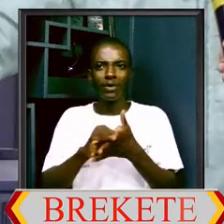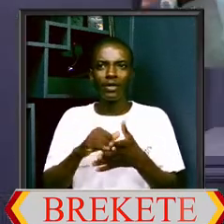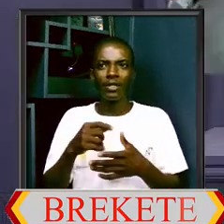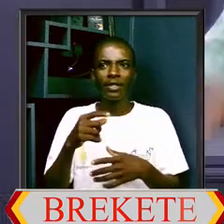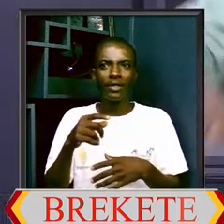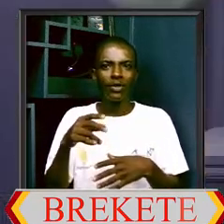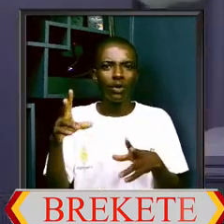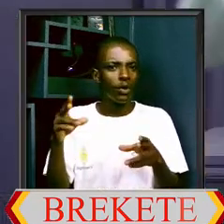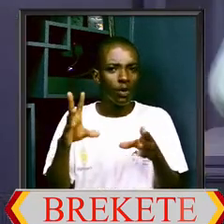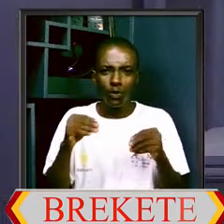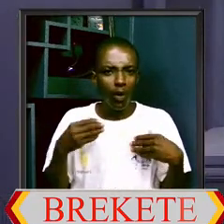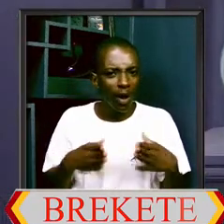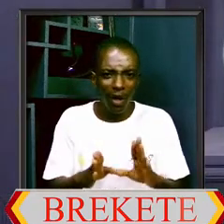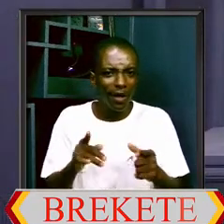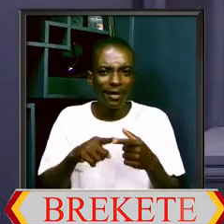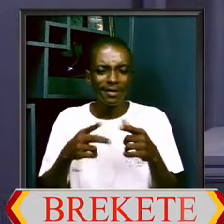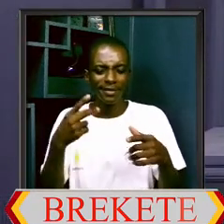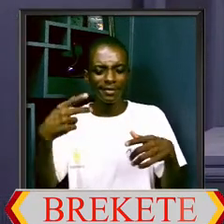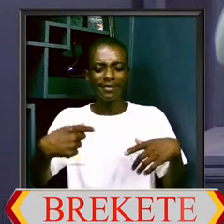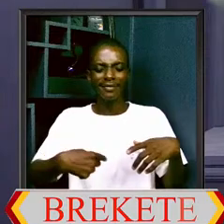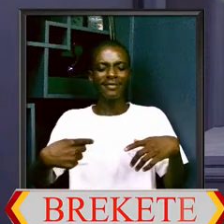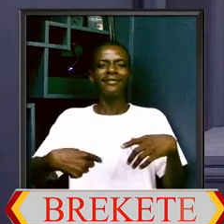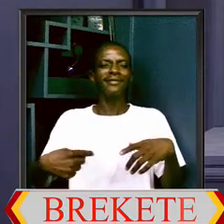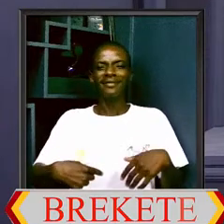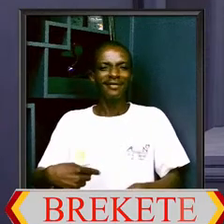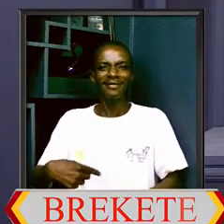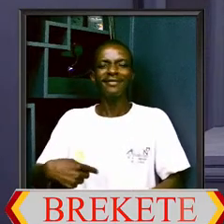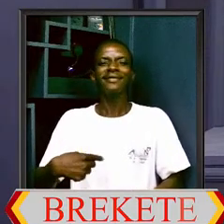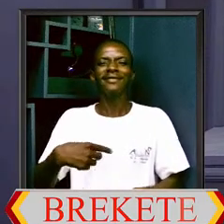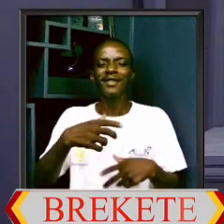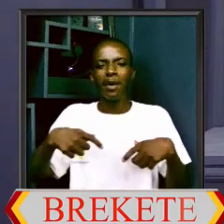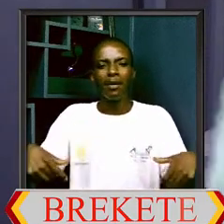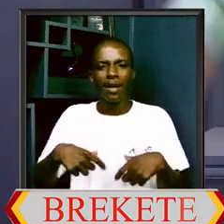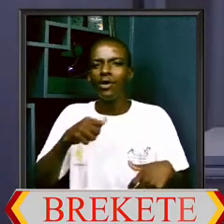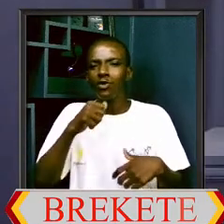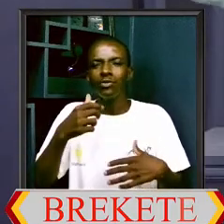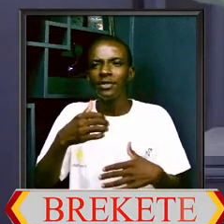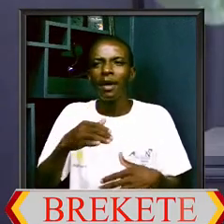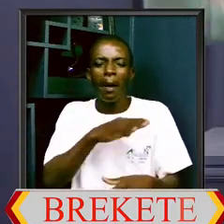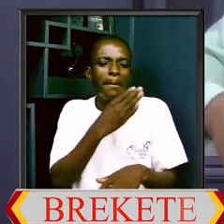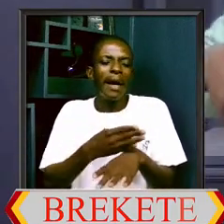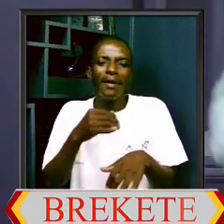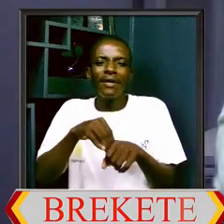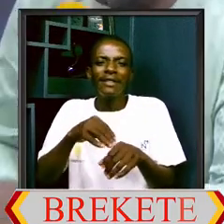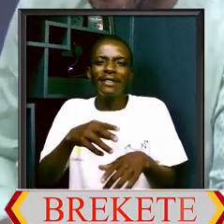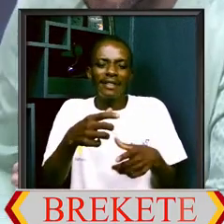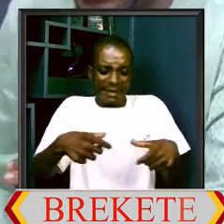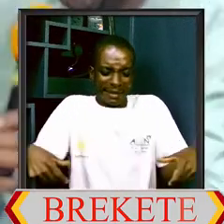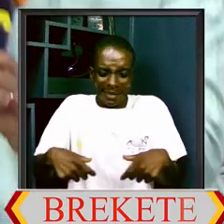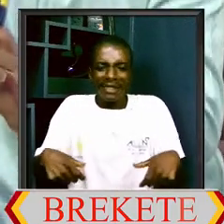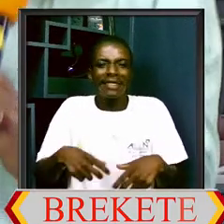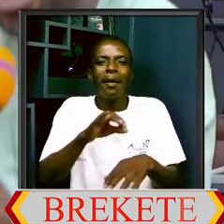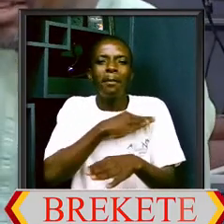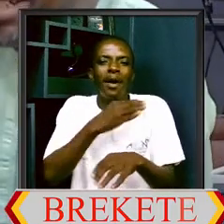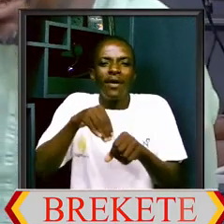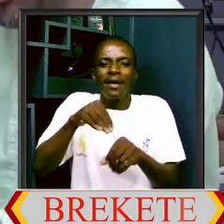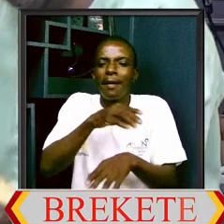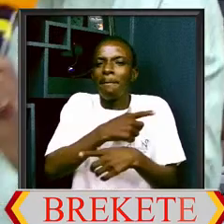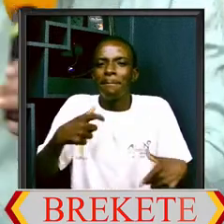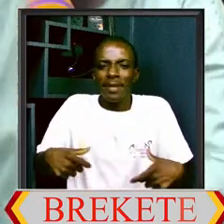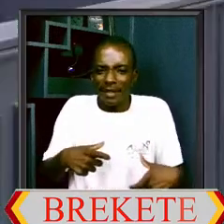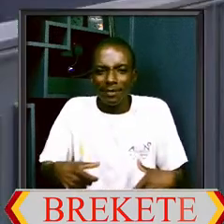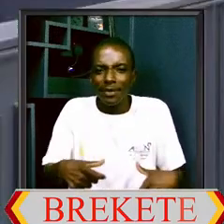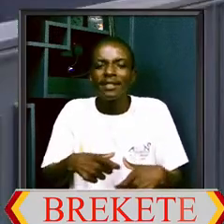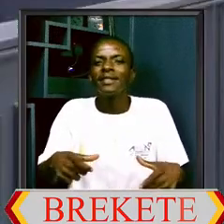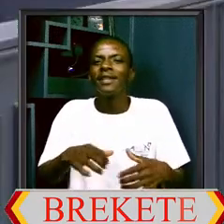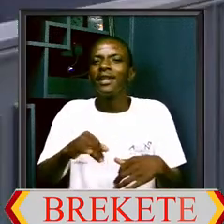people no allow look the this power there for if he look